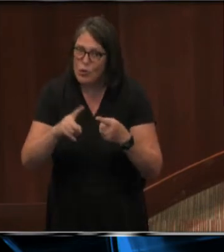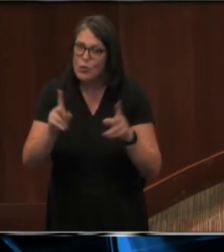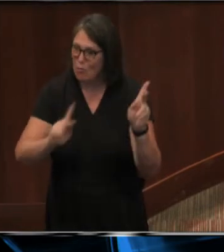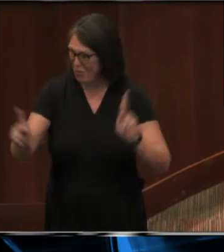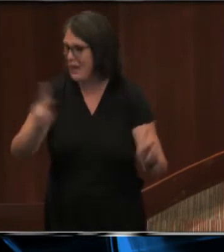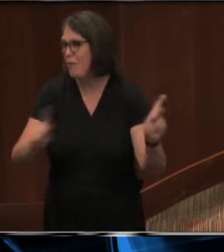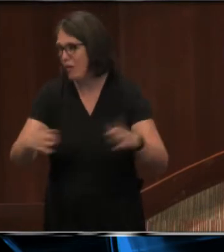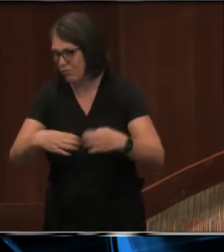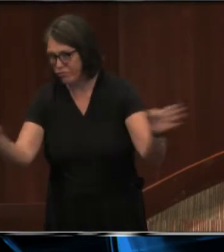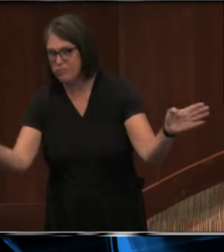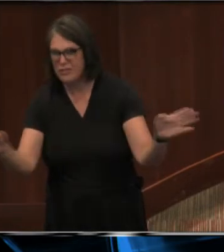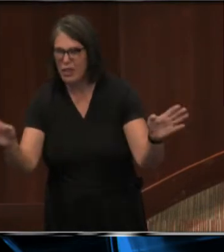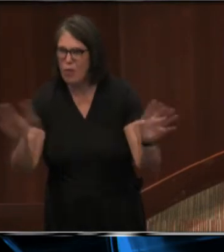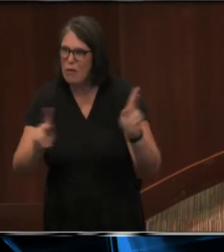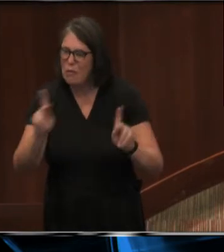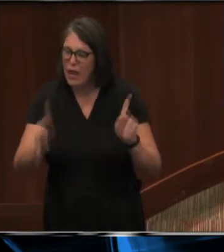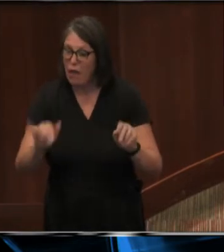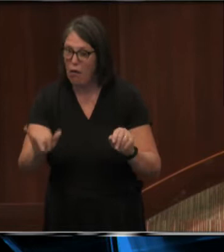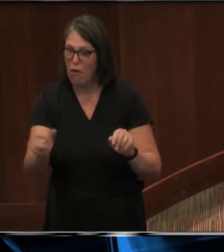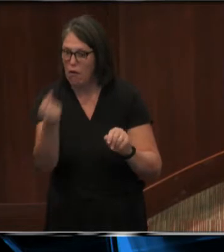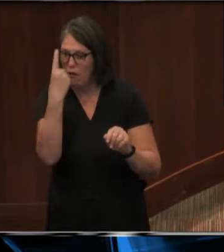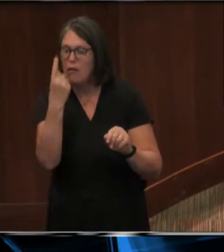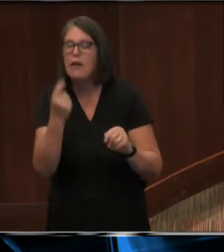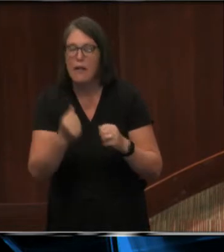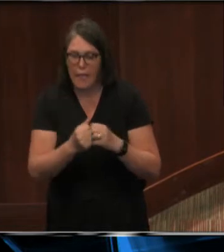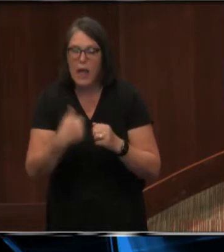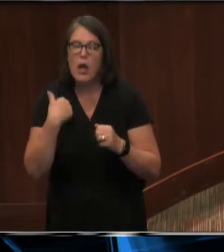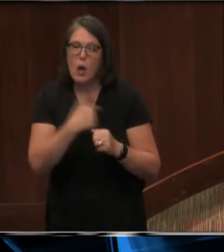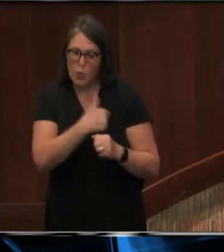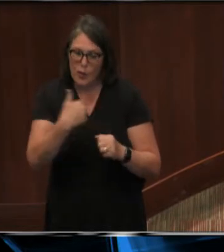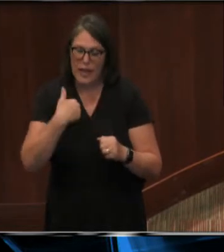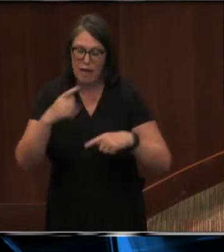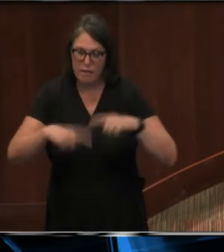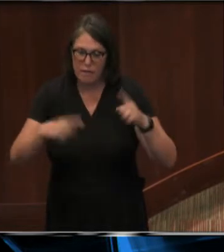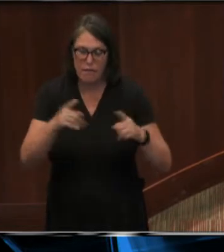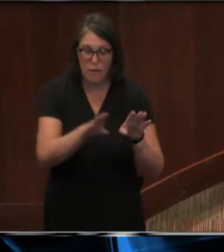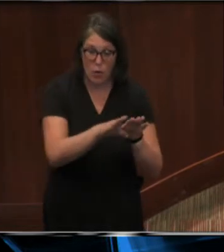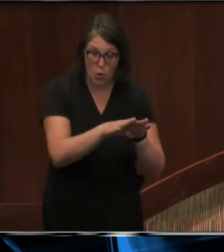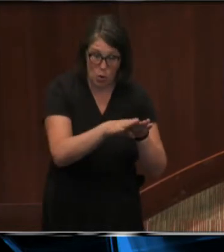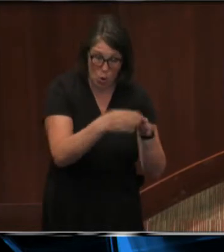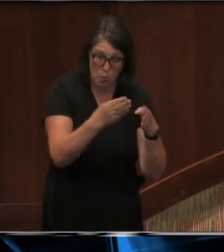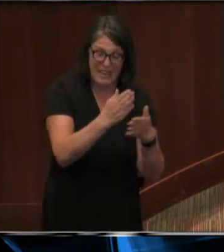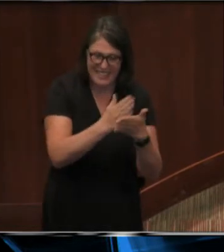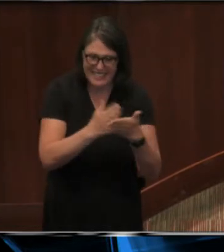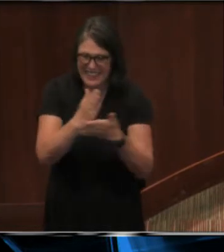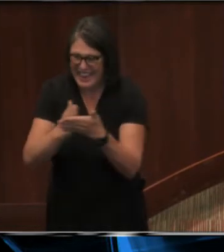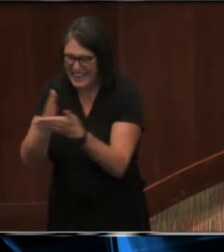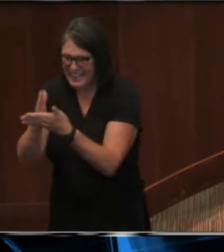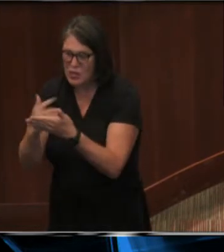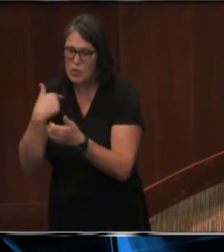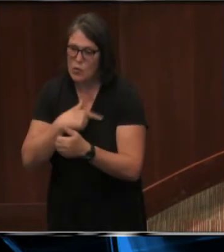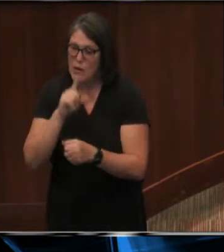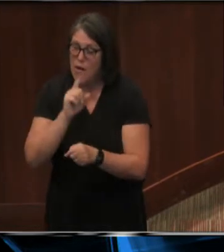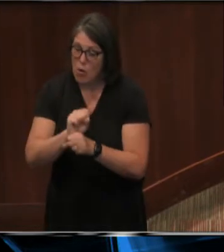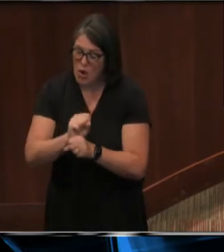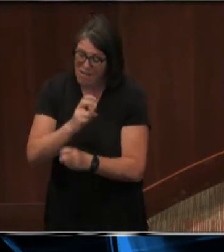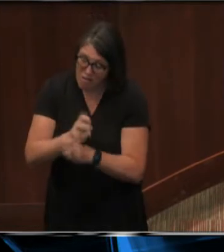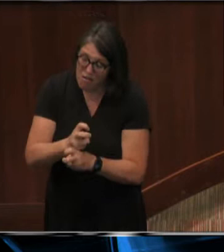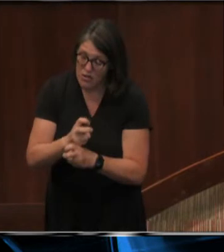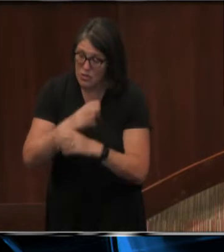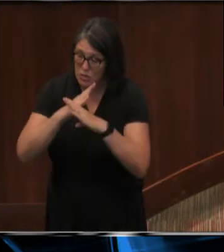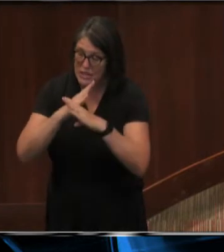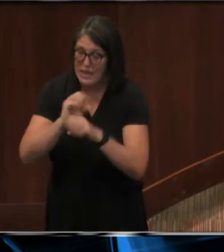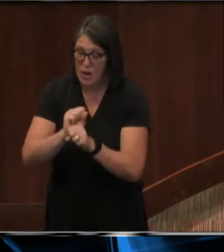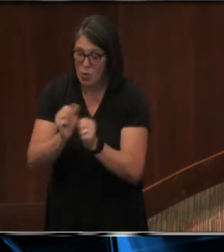there's understanding. We have our current variances and stages of opening that we are working diligently to protect, and